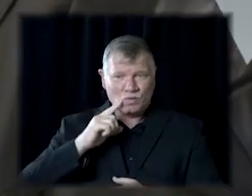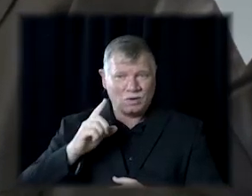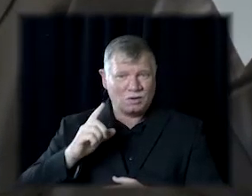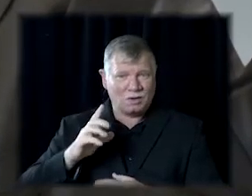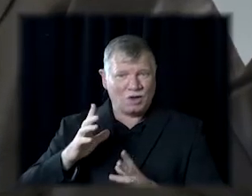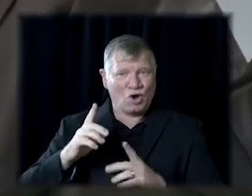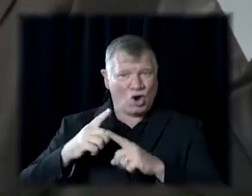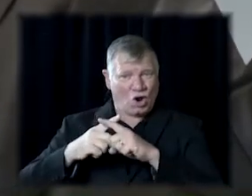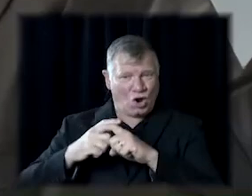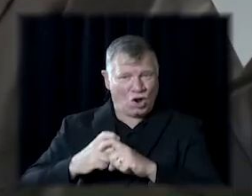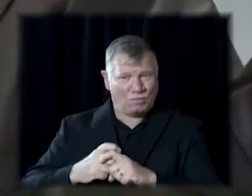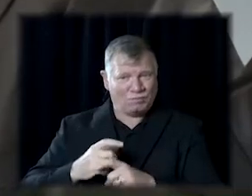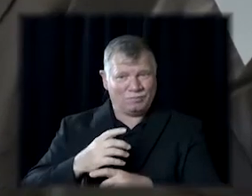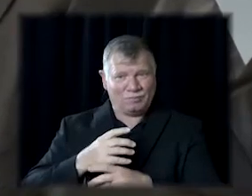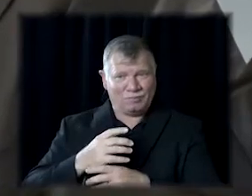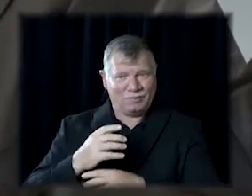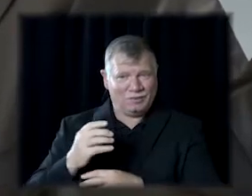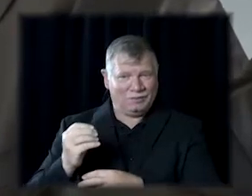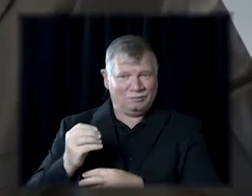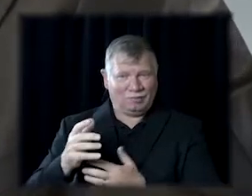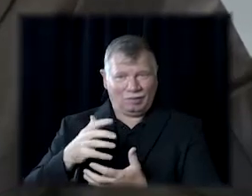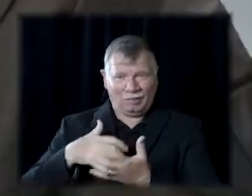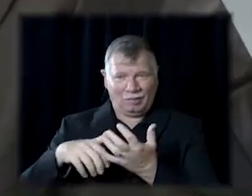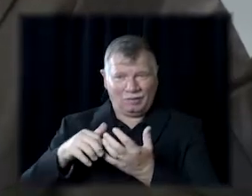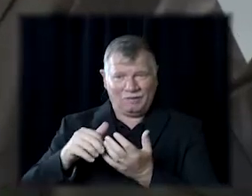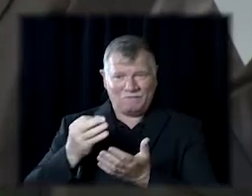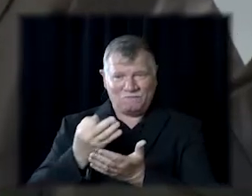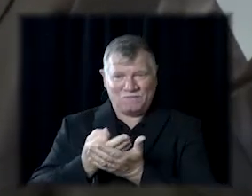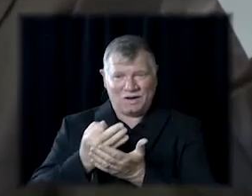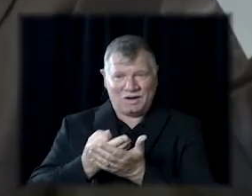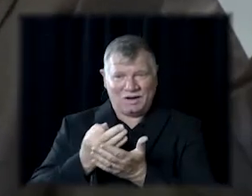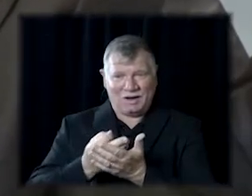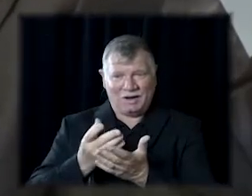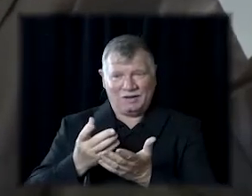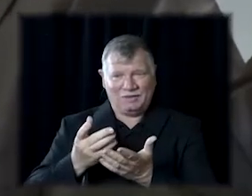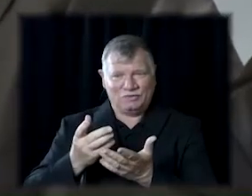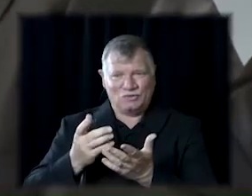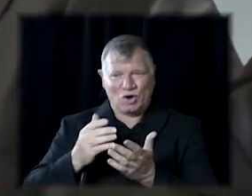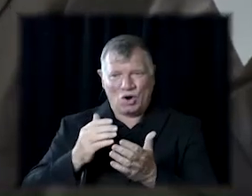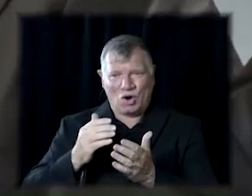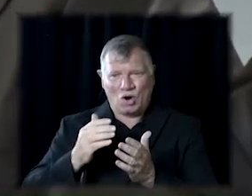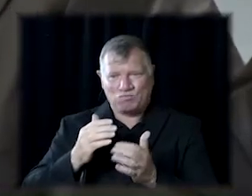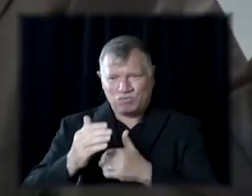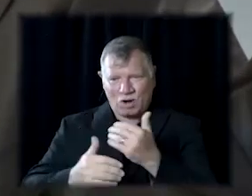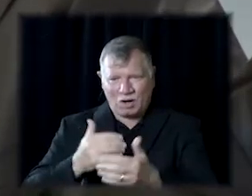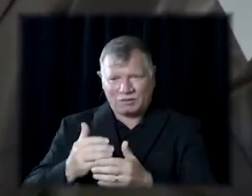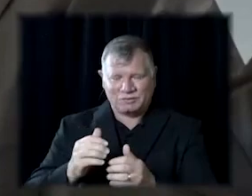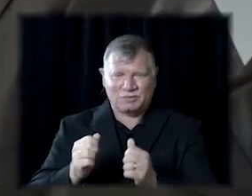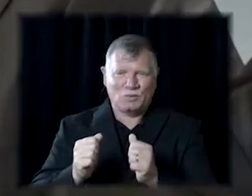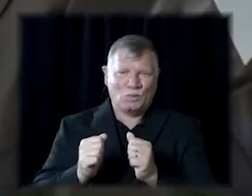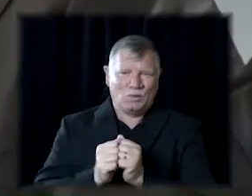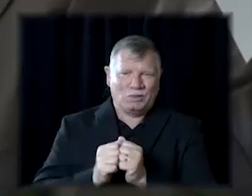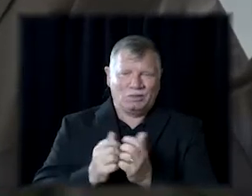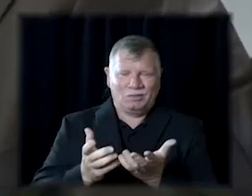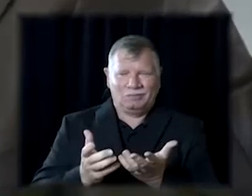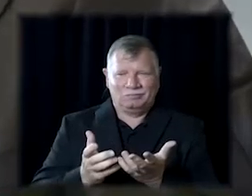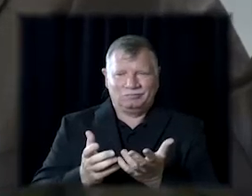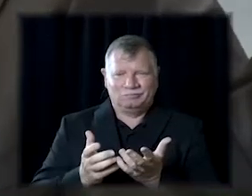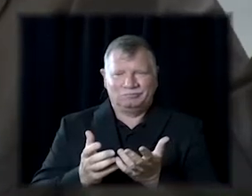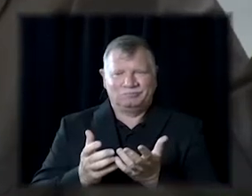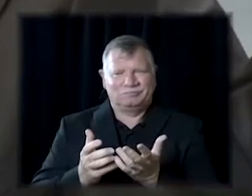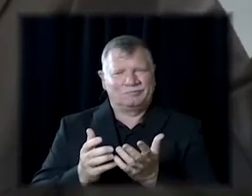extraordinarily complex and convoluted public finance process and budgeting process with a marked lack